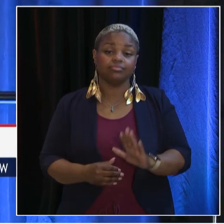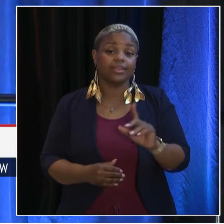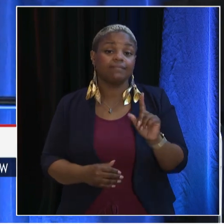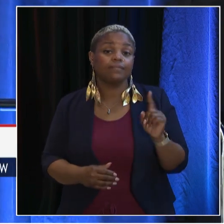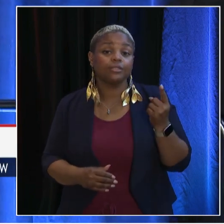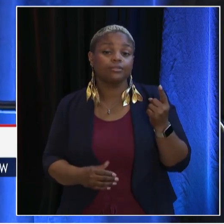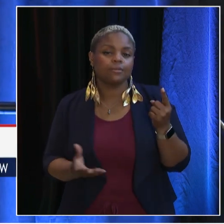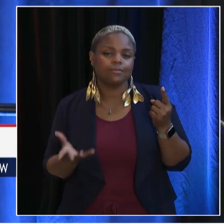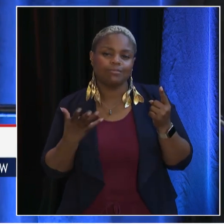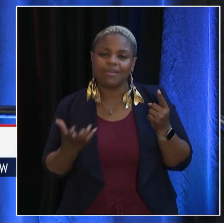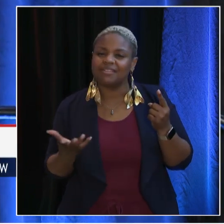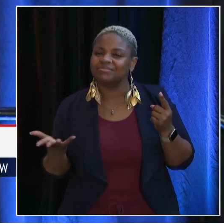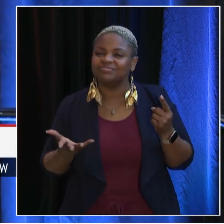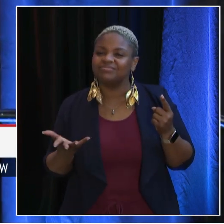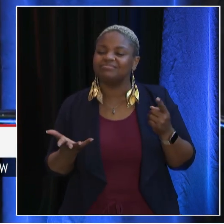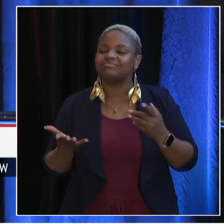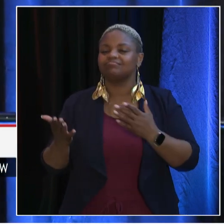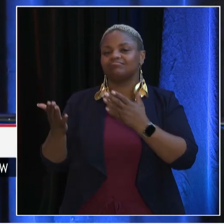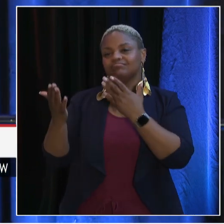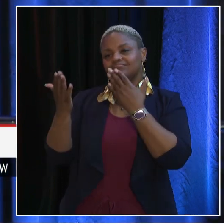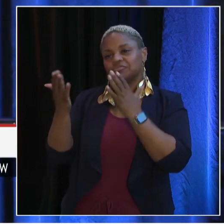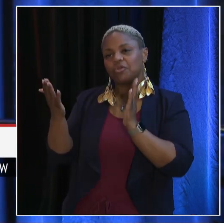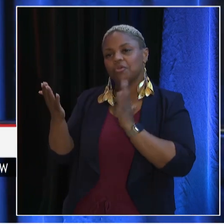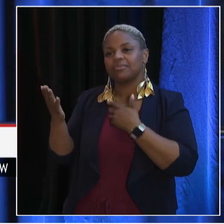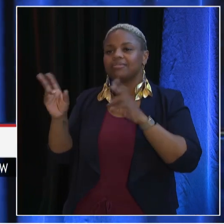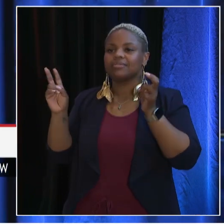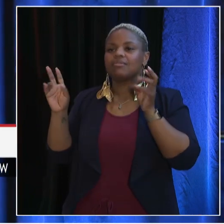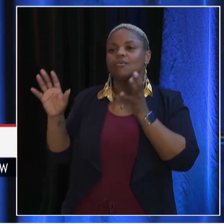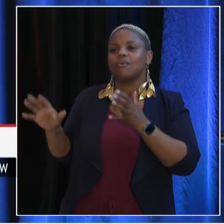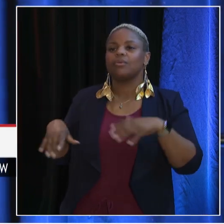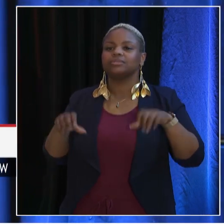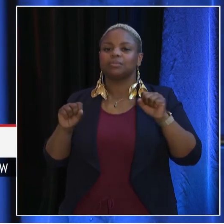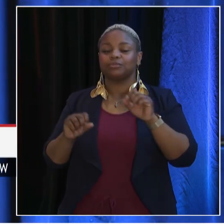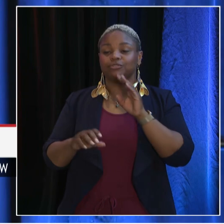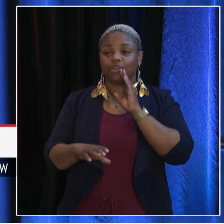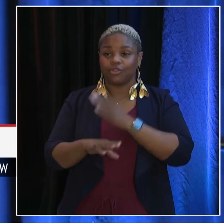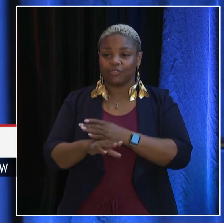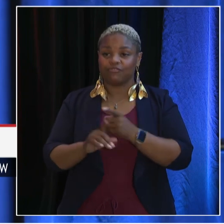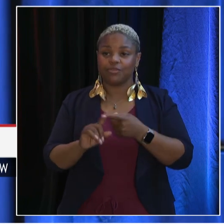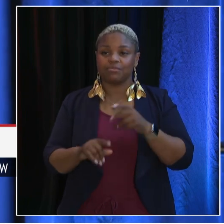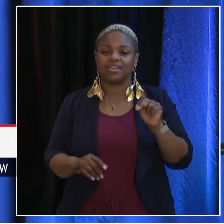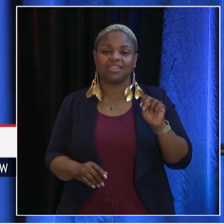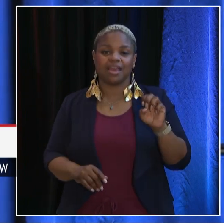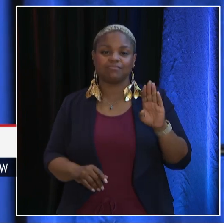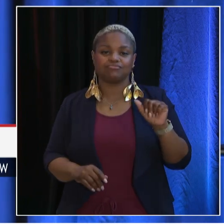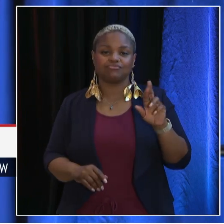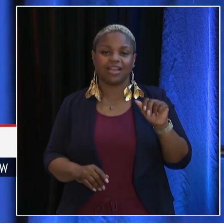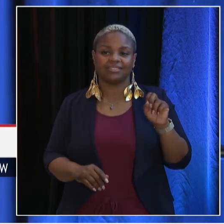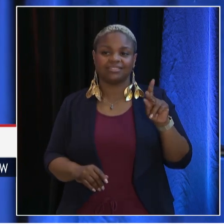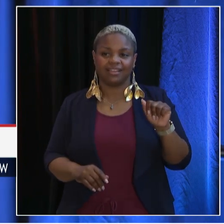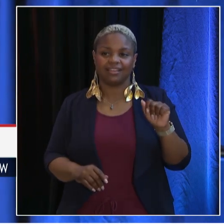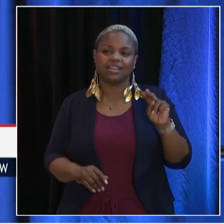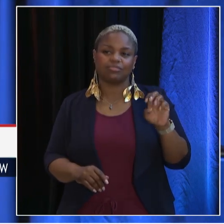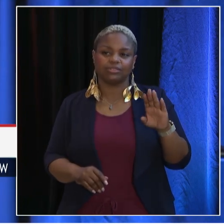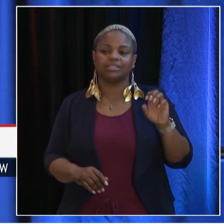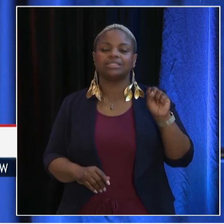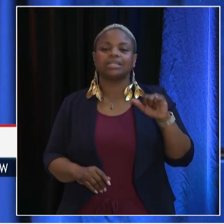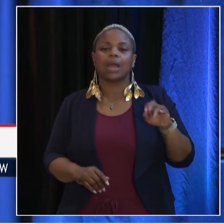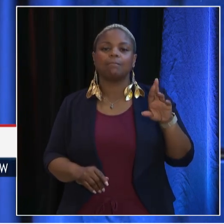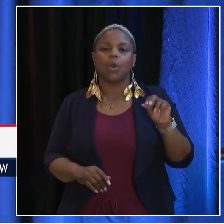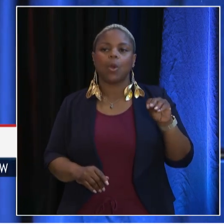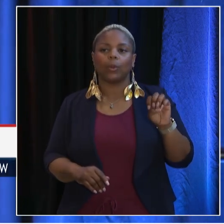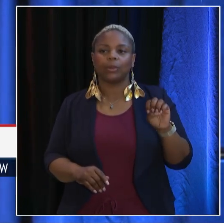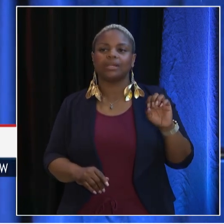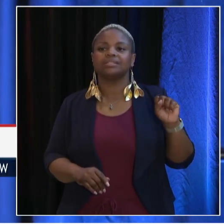thank our adopted daughter from Nebraska, Simone Sanders Townsend. Give Simone